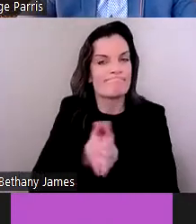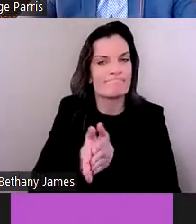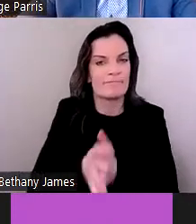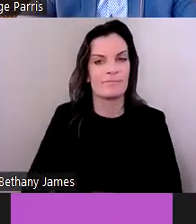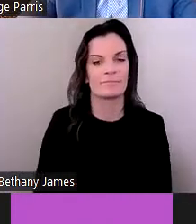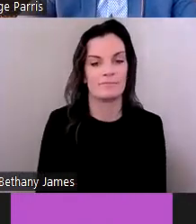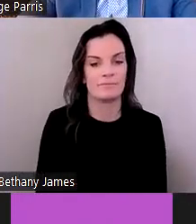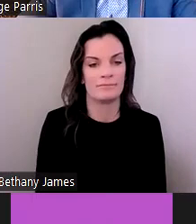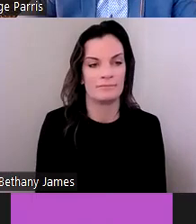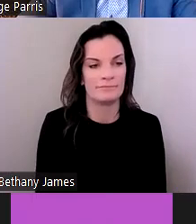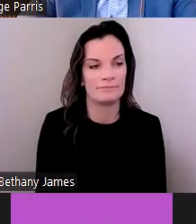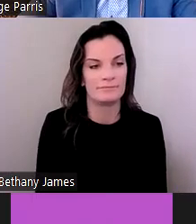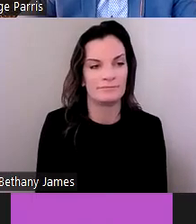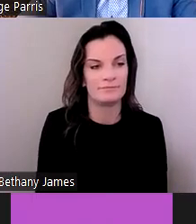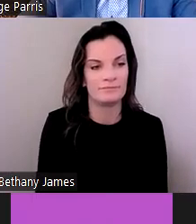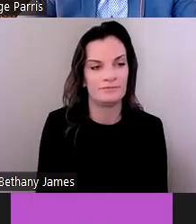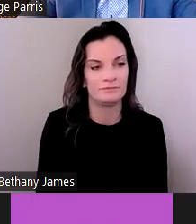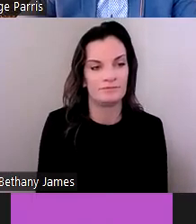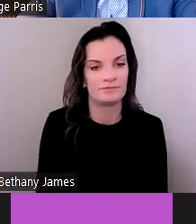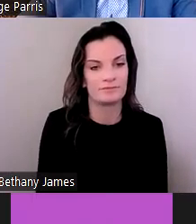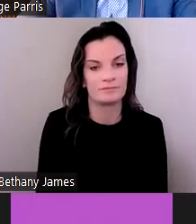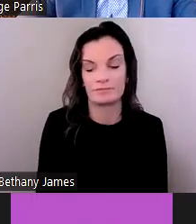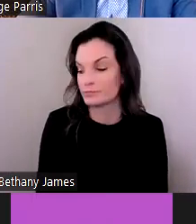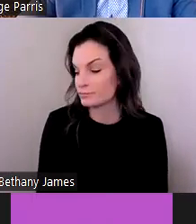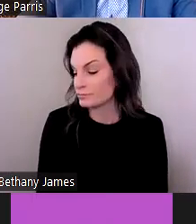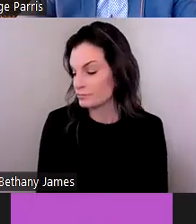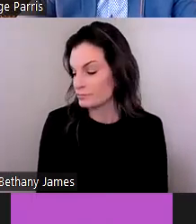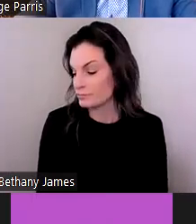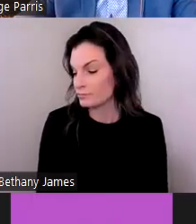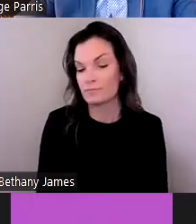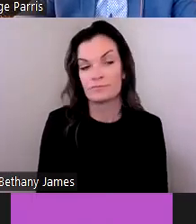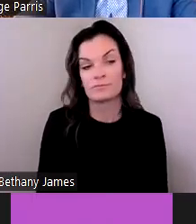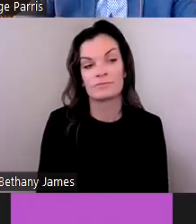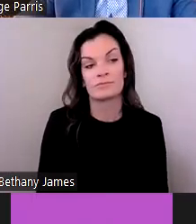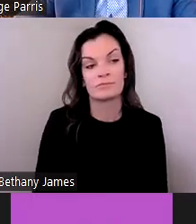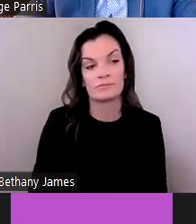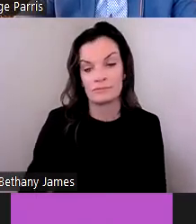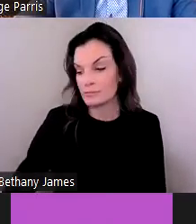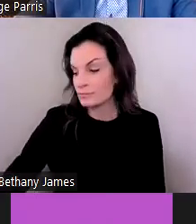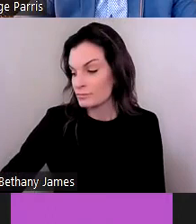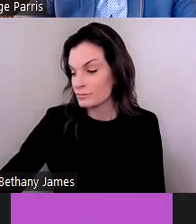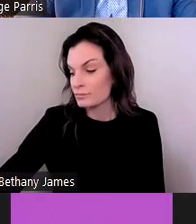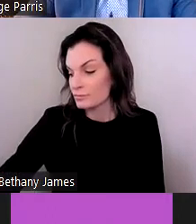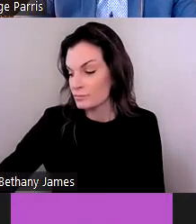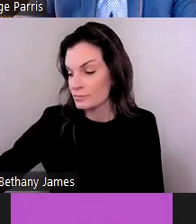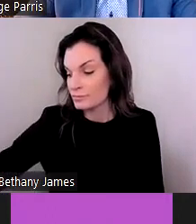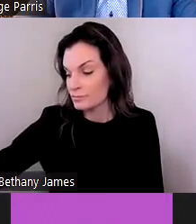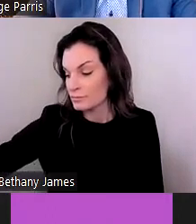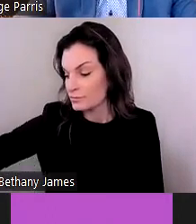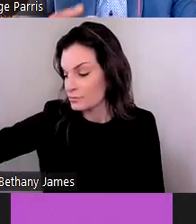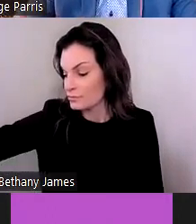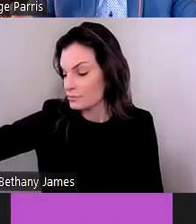feel that leadership values and respect their identities perceive their organization